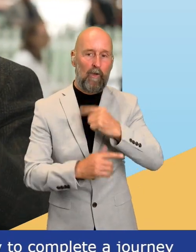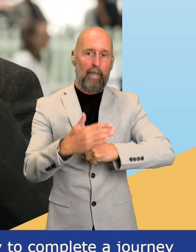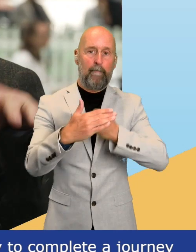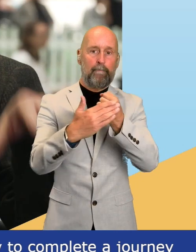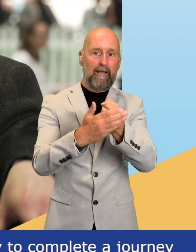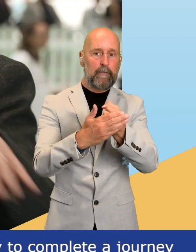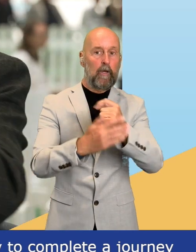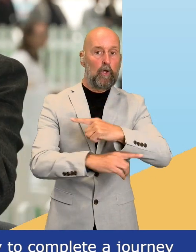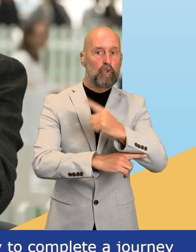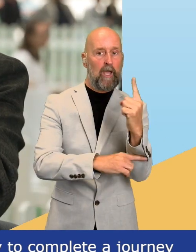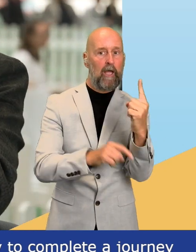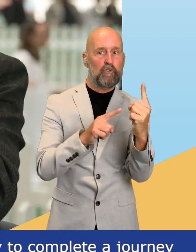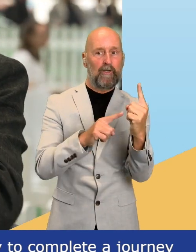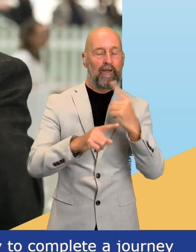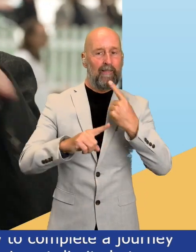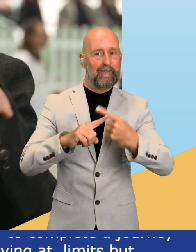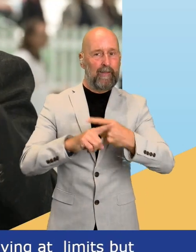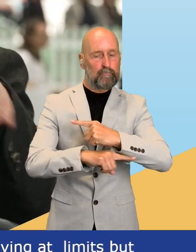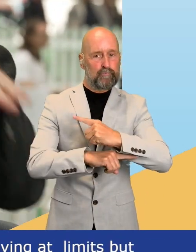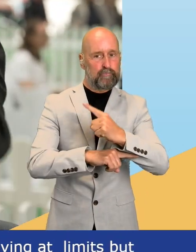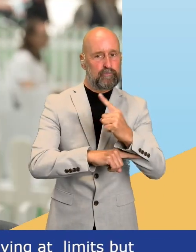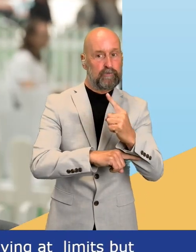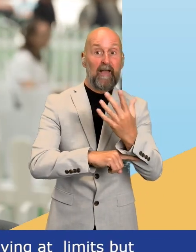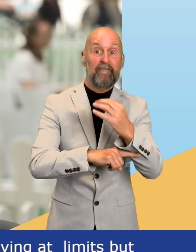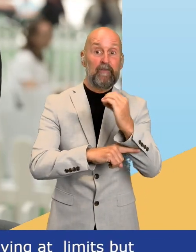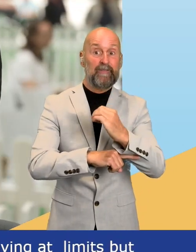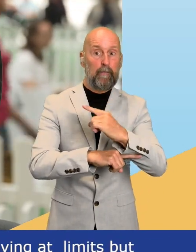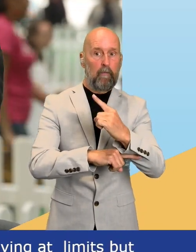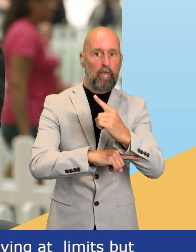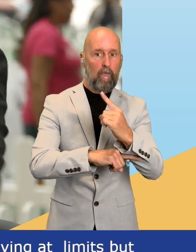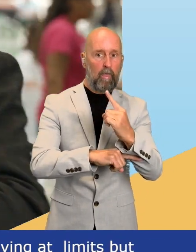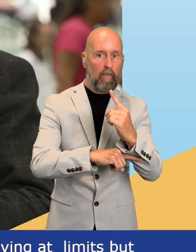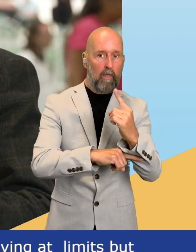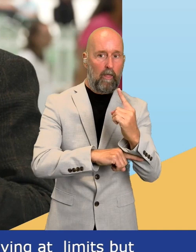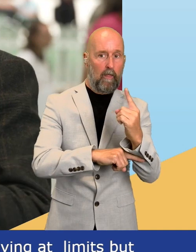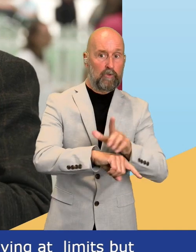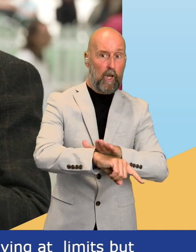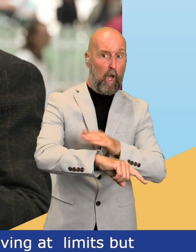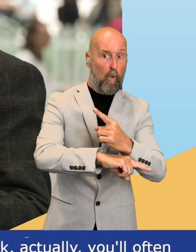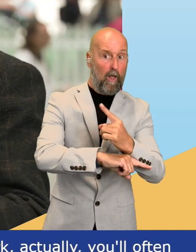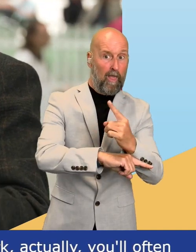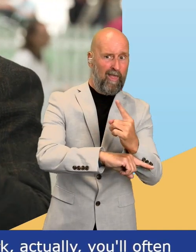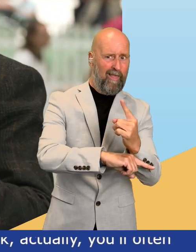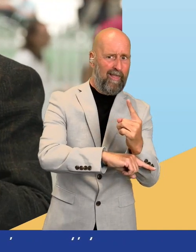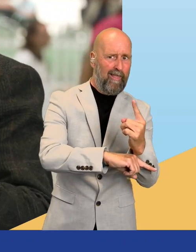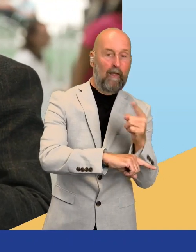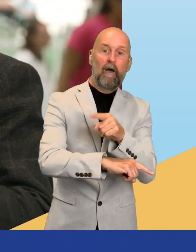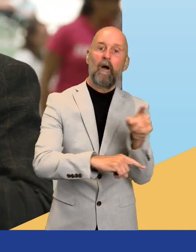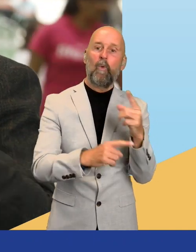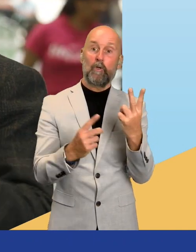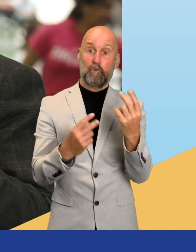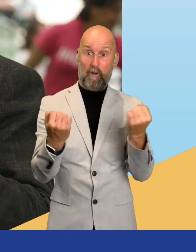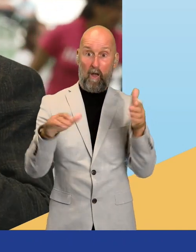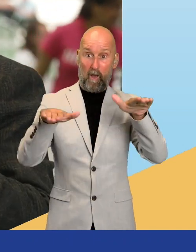quoted, they don't charge at that speed for the whole time. After 50%, they do slow down quite dramatically. Oh, okay. So we were looking at two identical